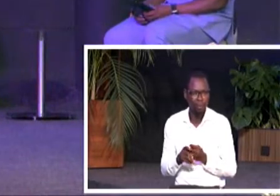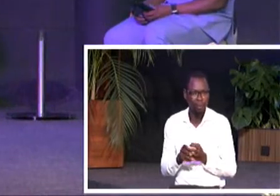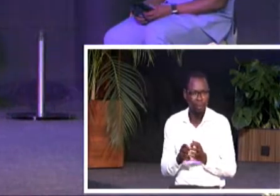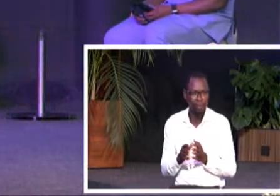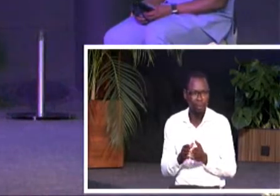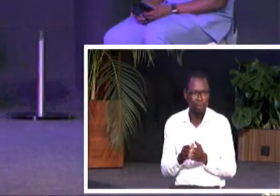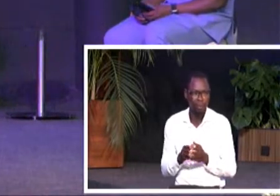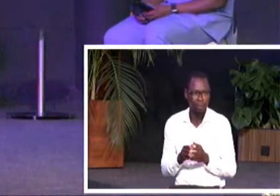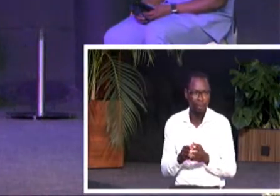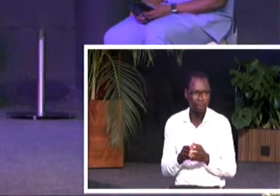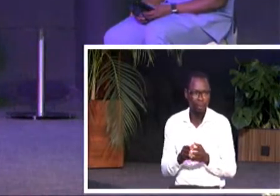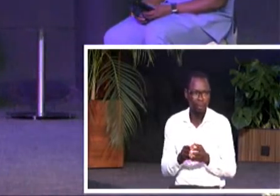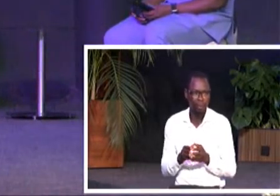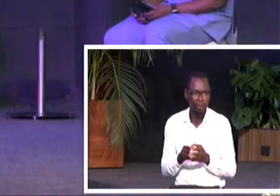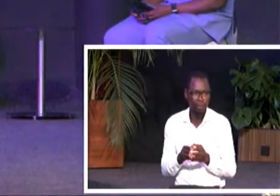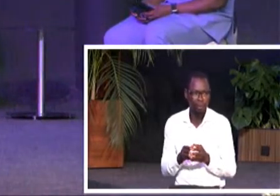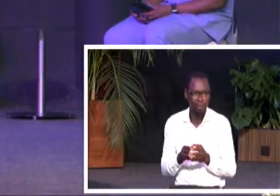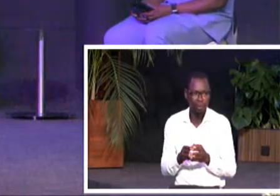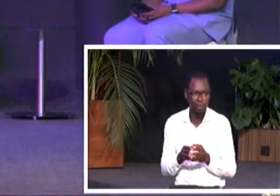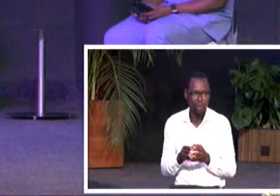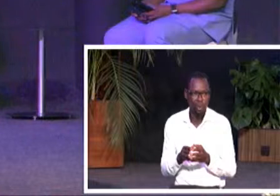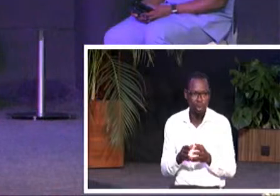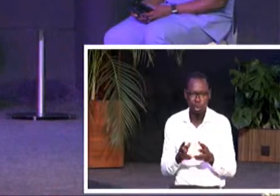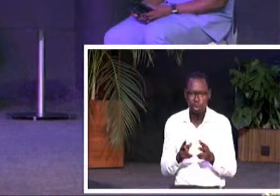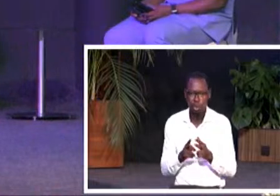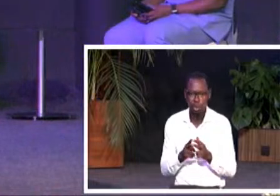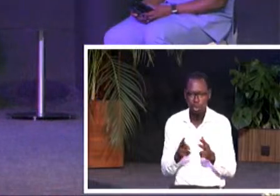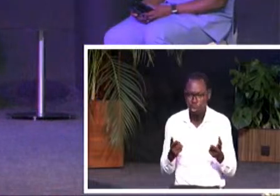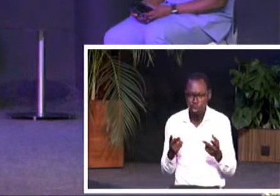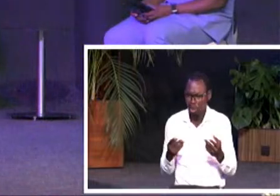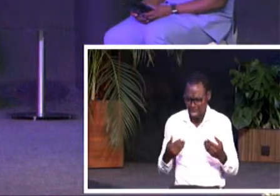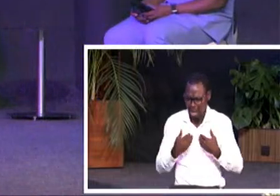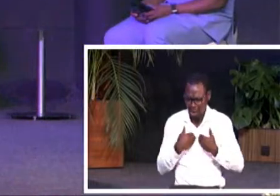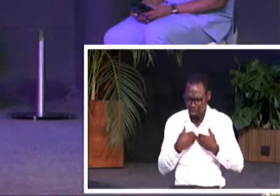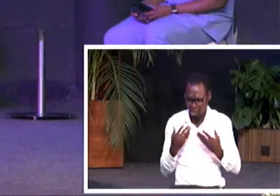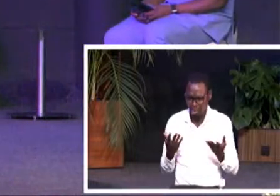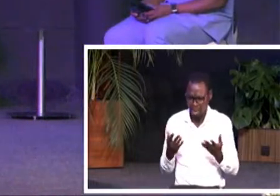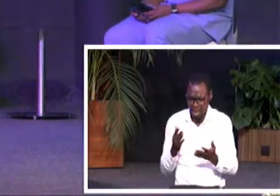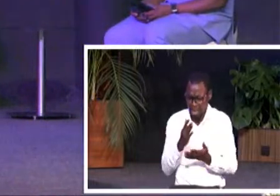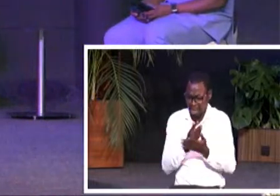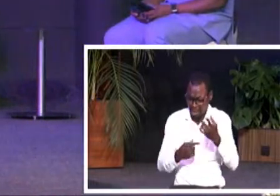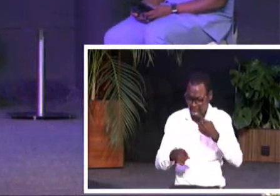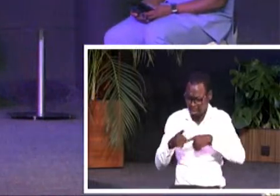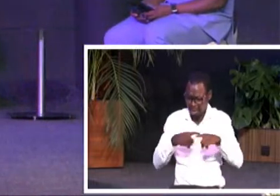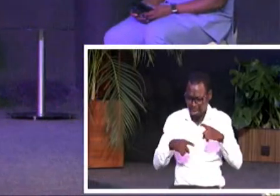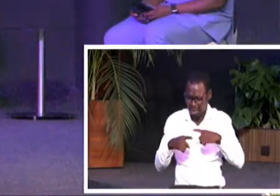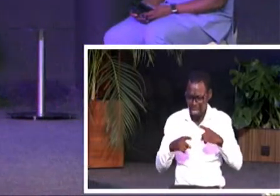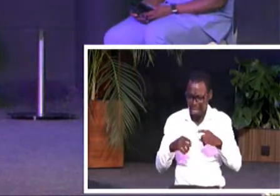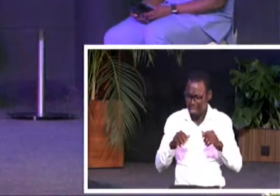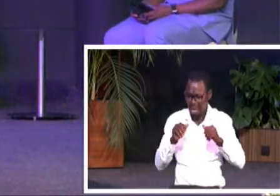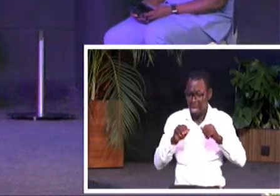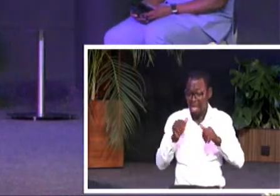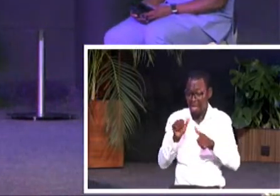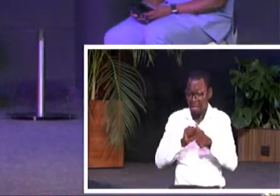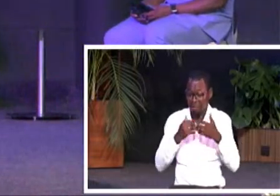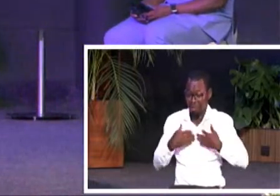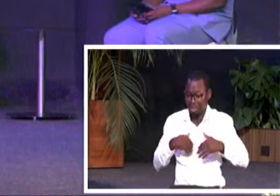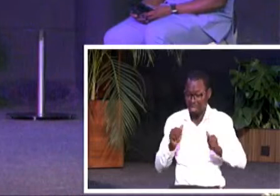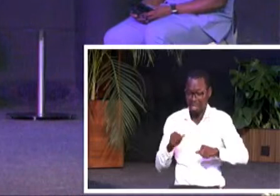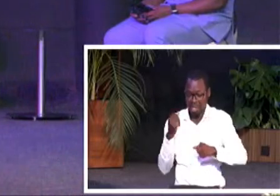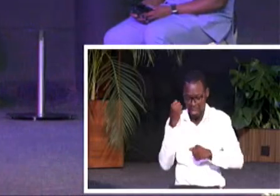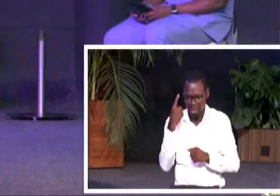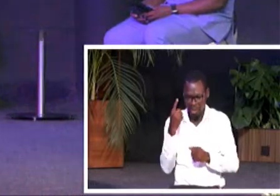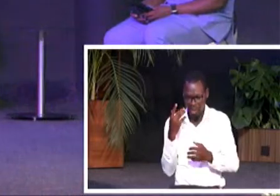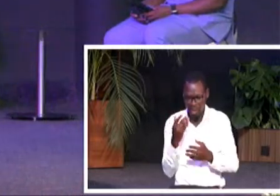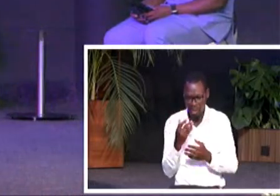farming. So there has to be conventional farming as well. But however, organic farming is there. It's just that it